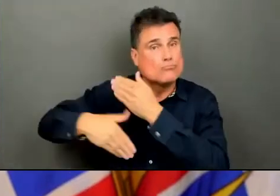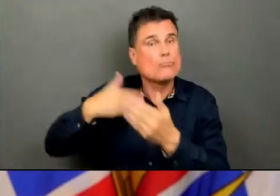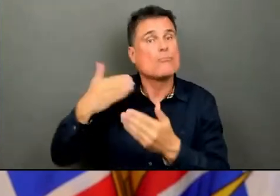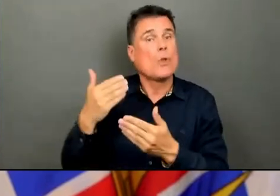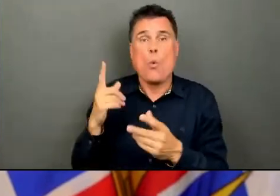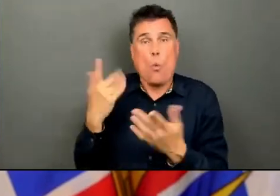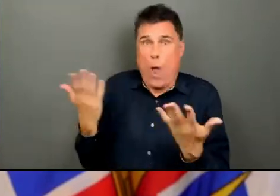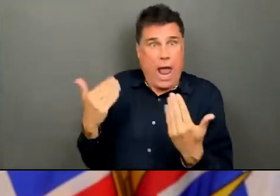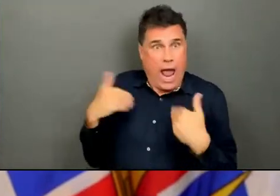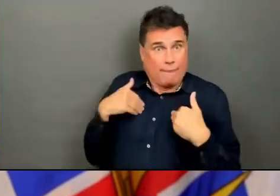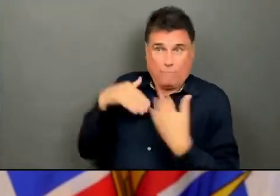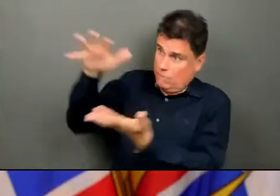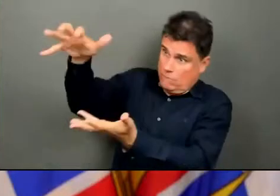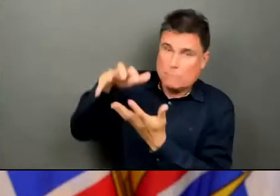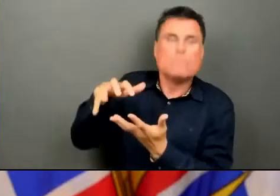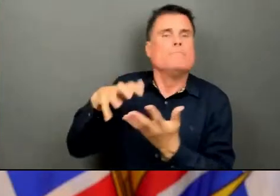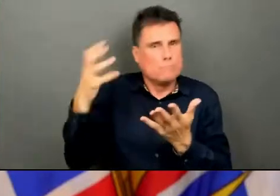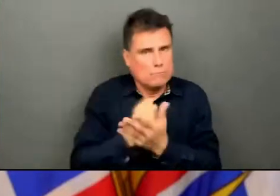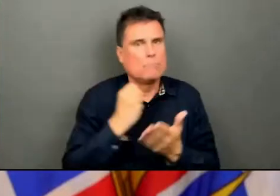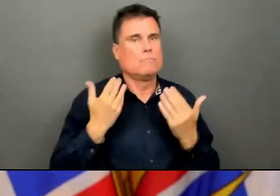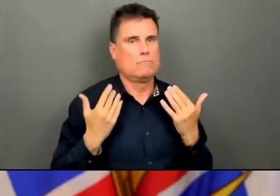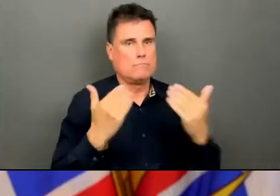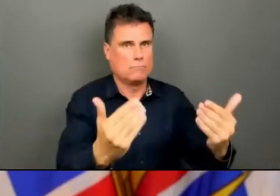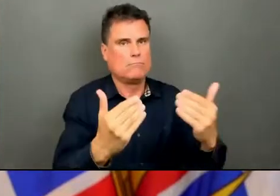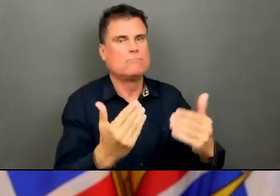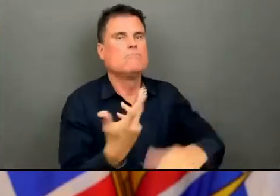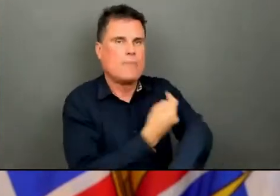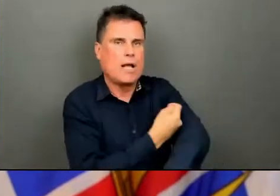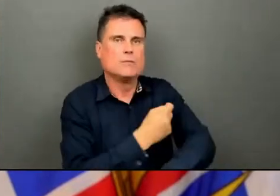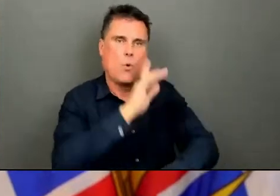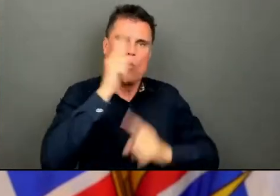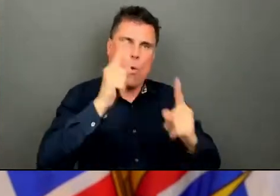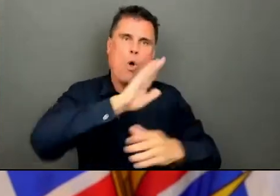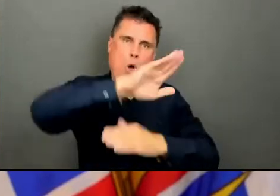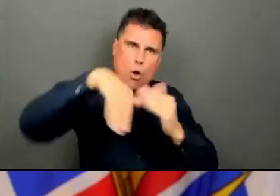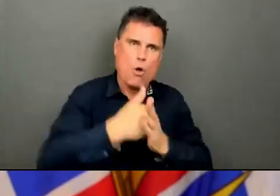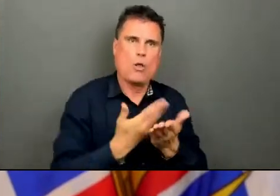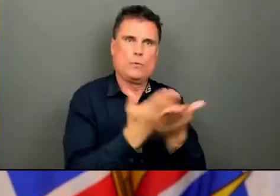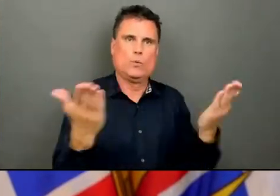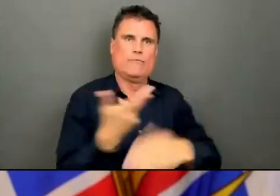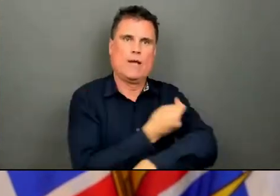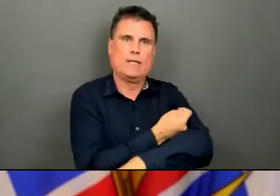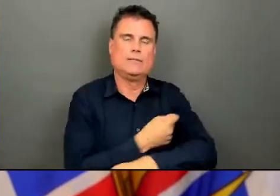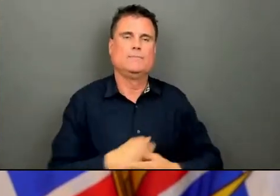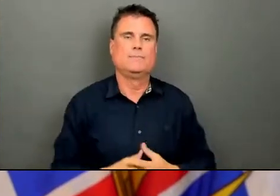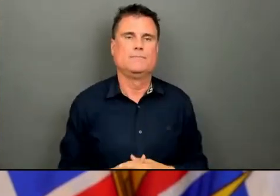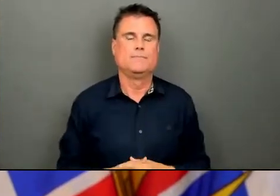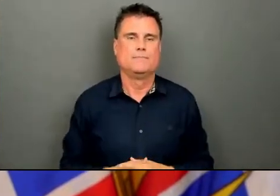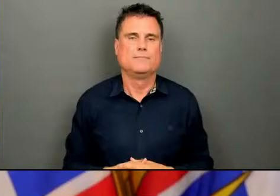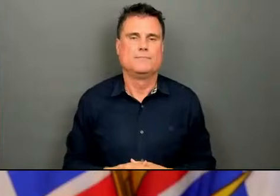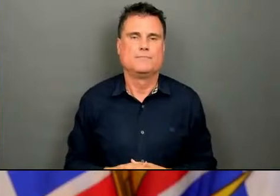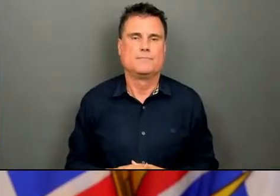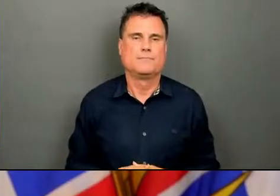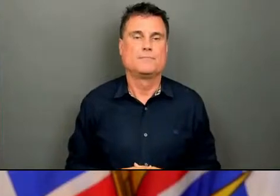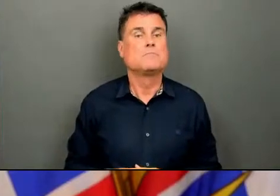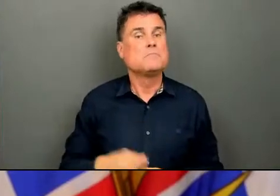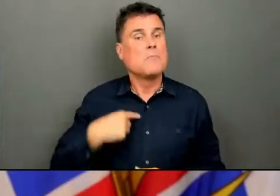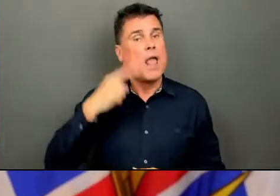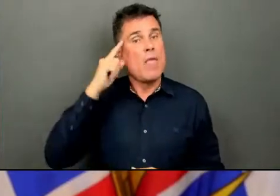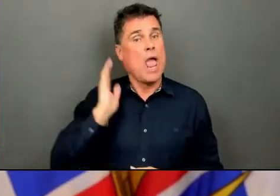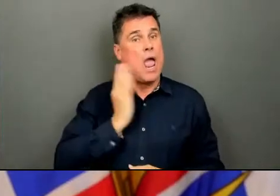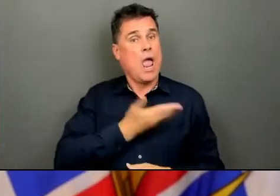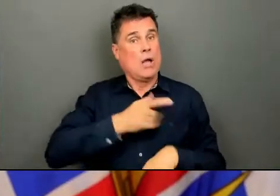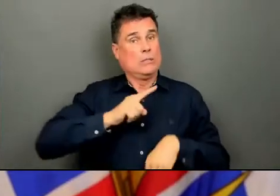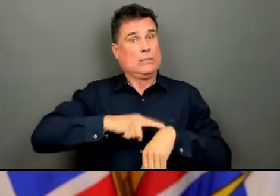will be enough vaccine for everyone. And we don't expect this to affect our timelines. We hear that